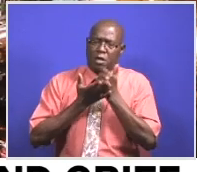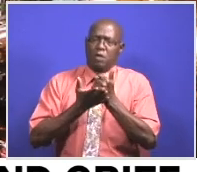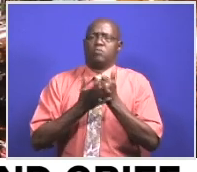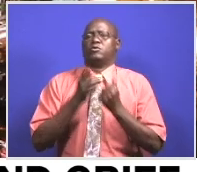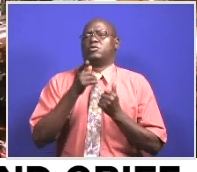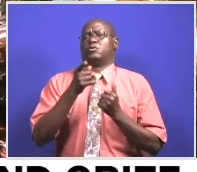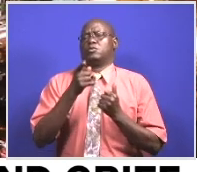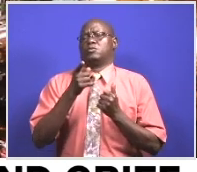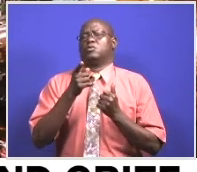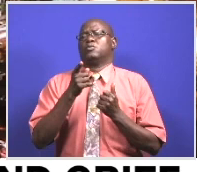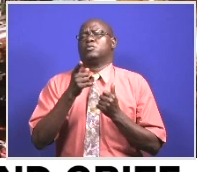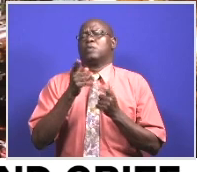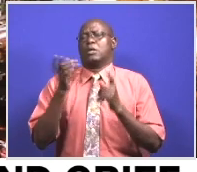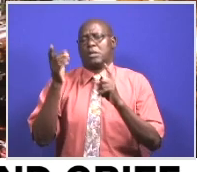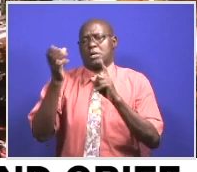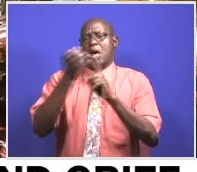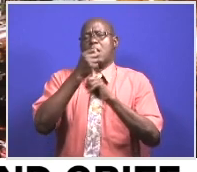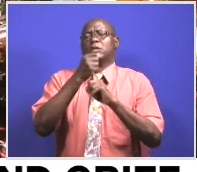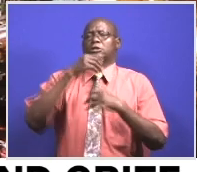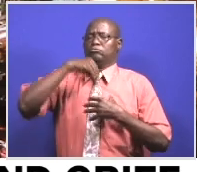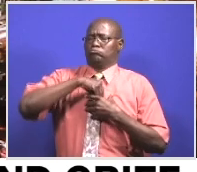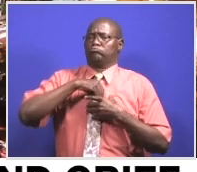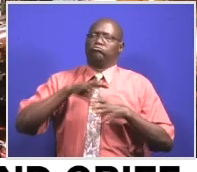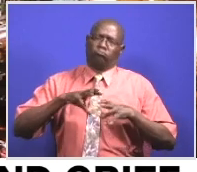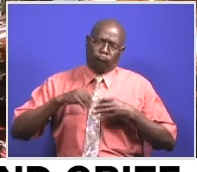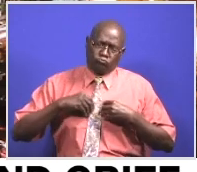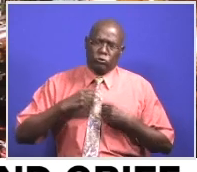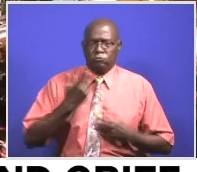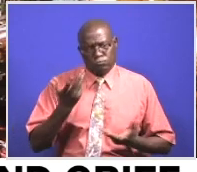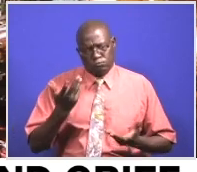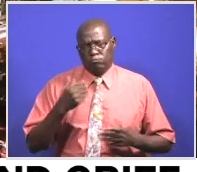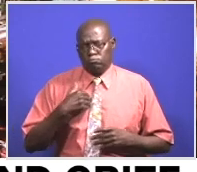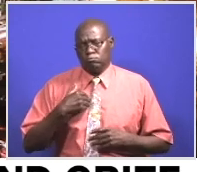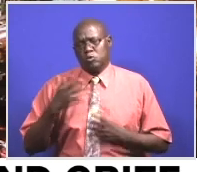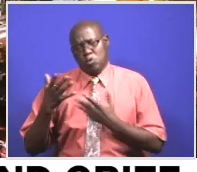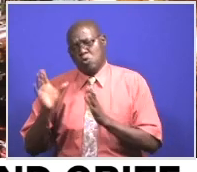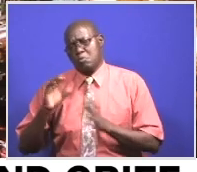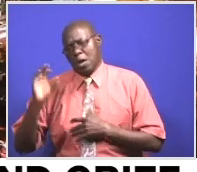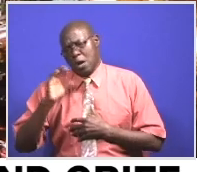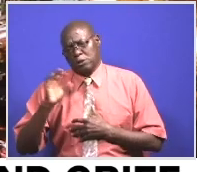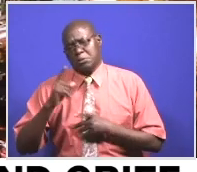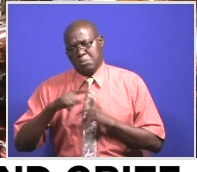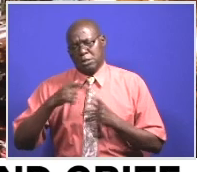point of acceptance and say, you know what? I lost my cousin, but there is hope for me.